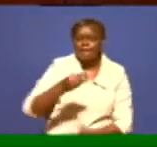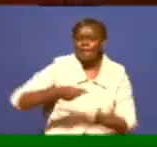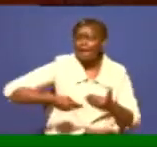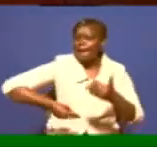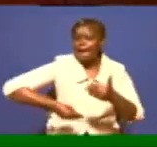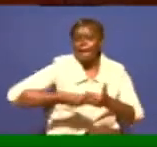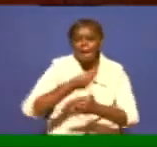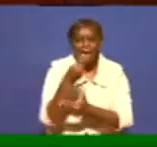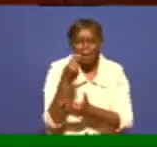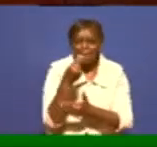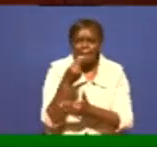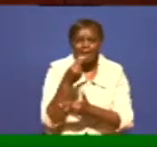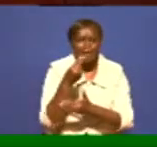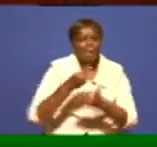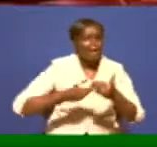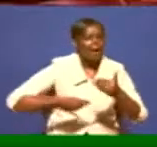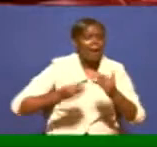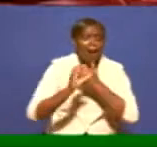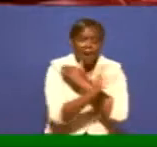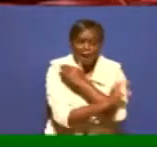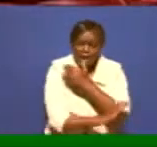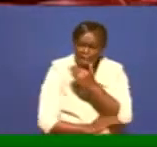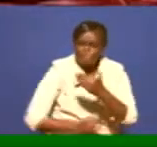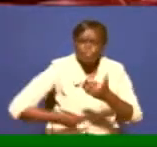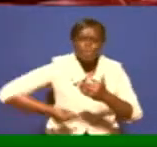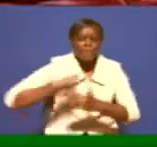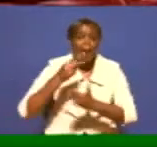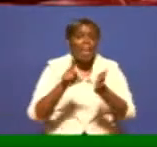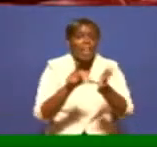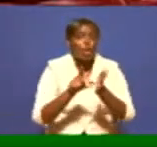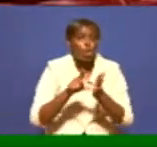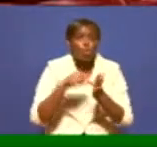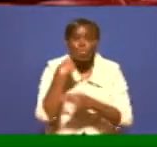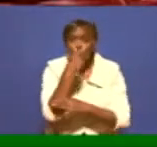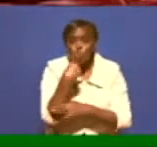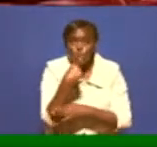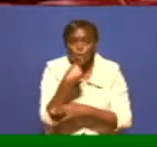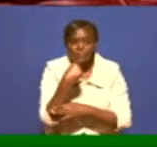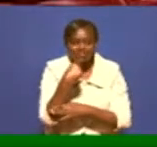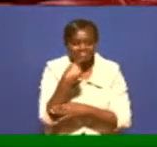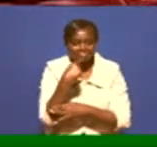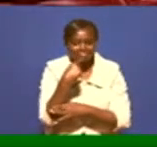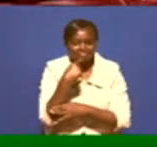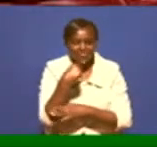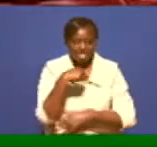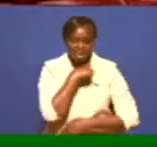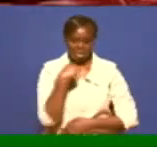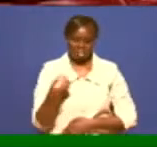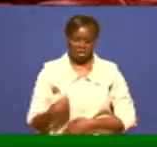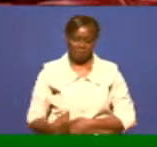the country with the highest debt is Japan, with the